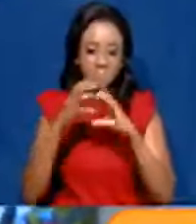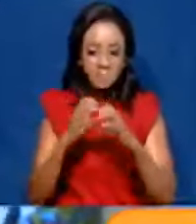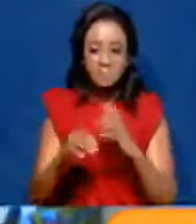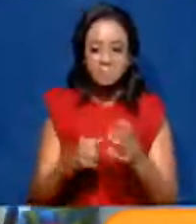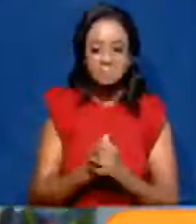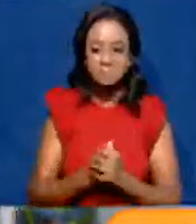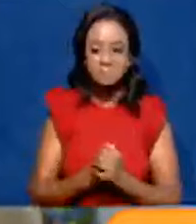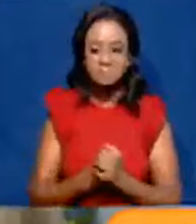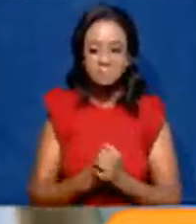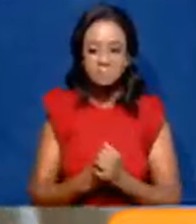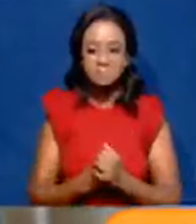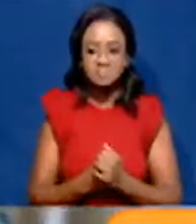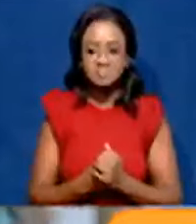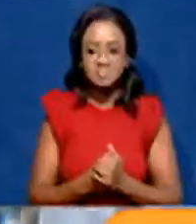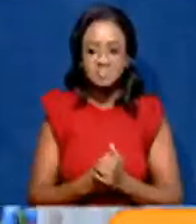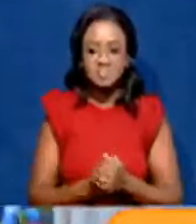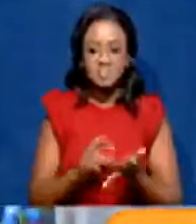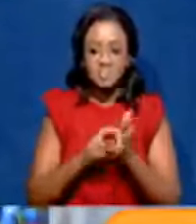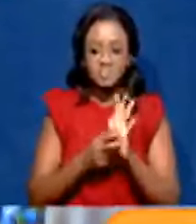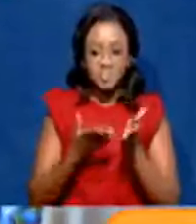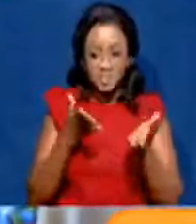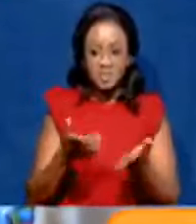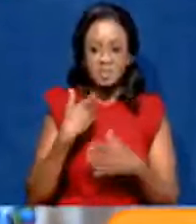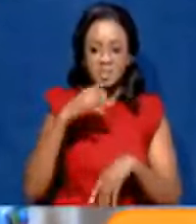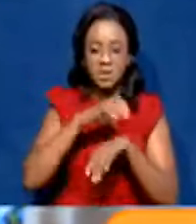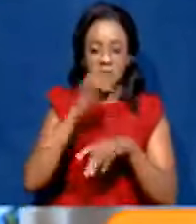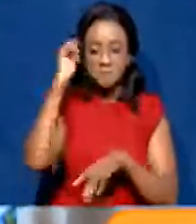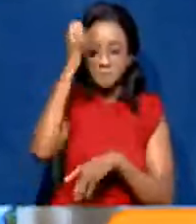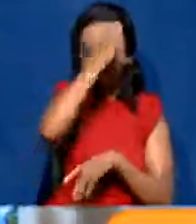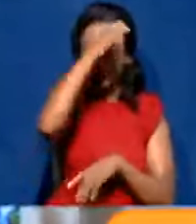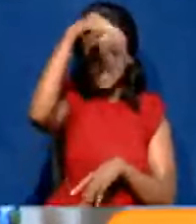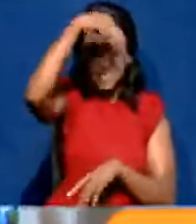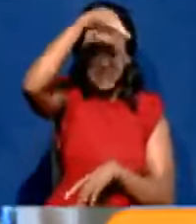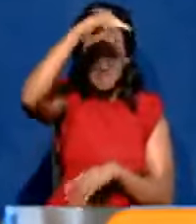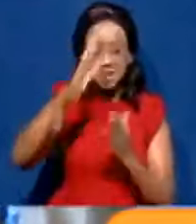so this degree helps me to be a better